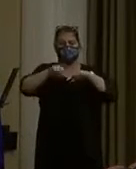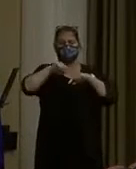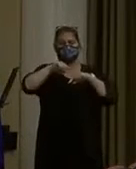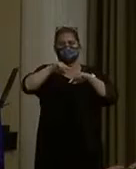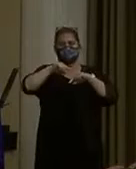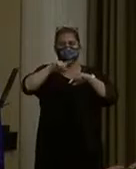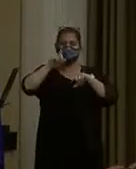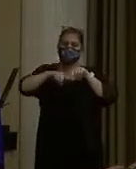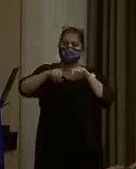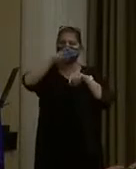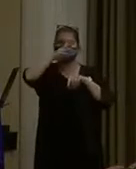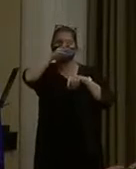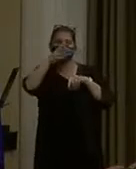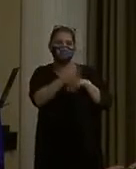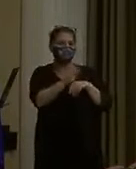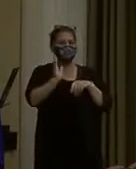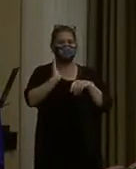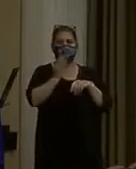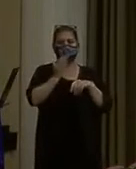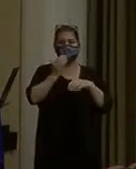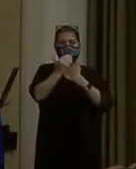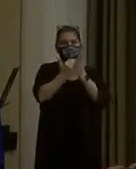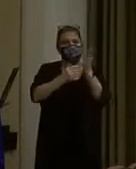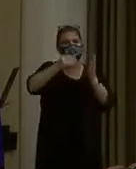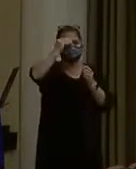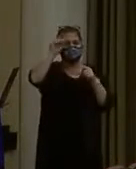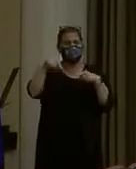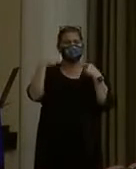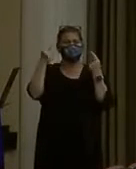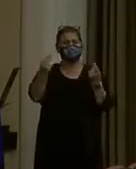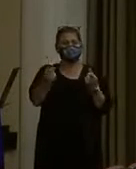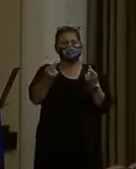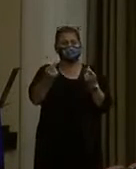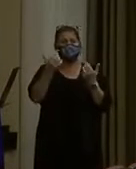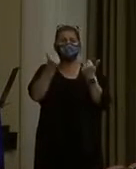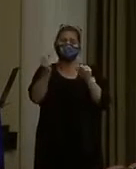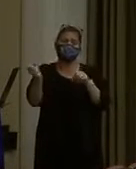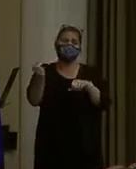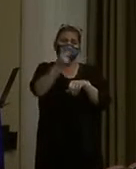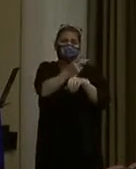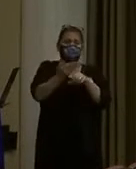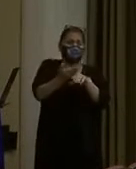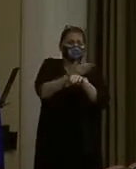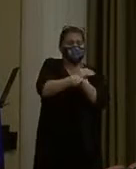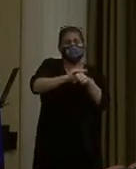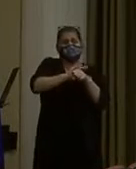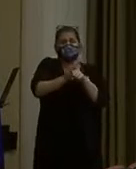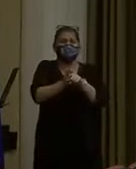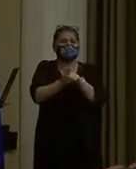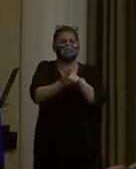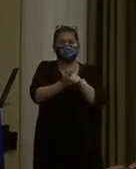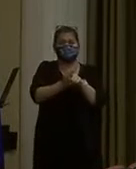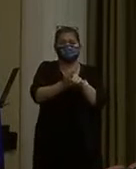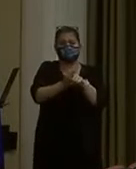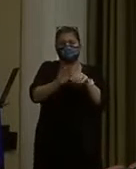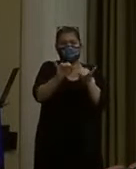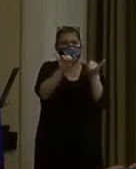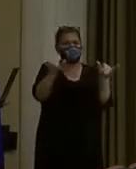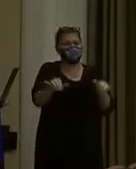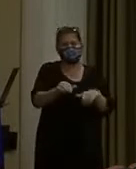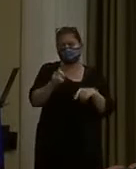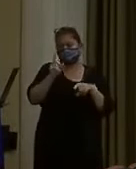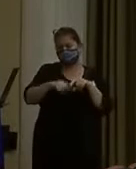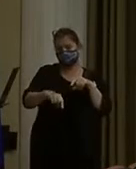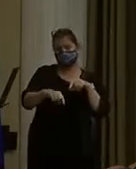ignore the tough lessons we have learned so far by attempting to return to a pre-COVID-19 mindset.